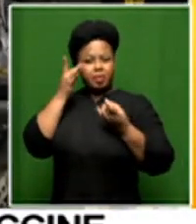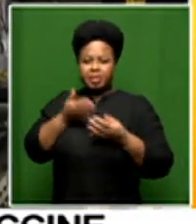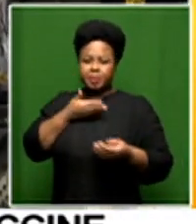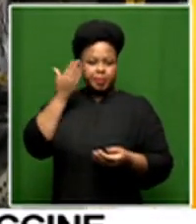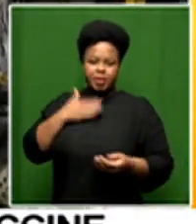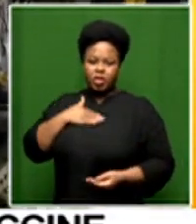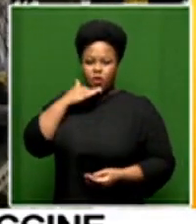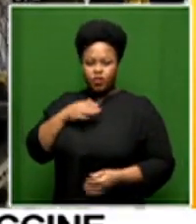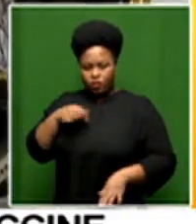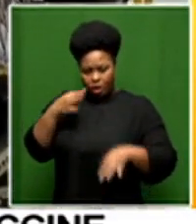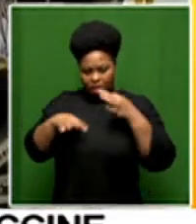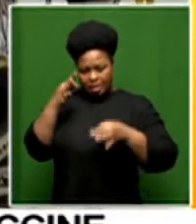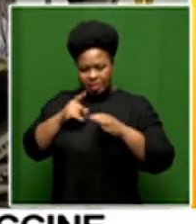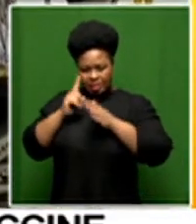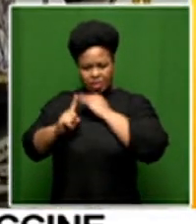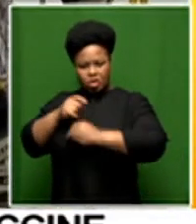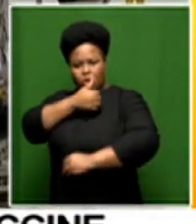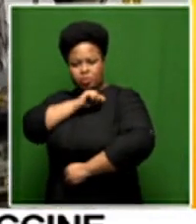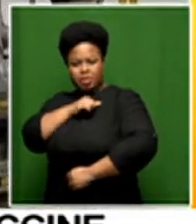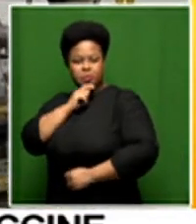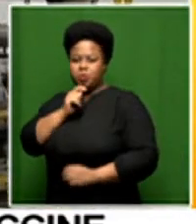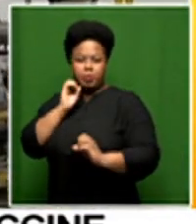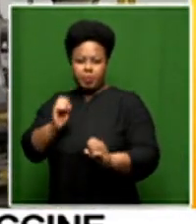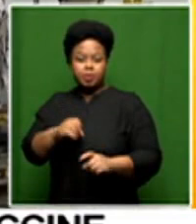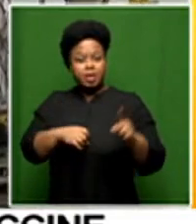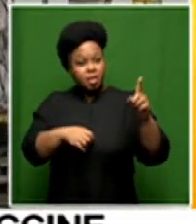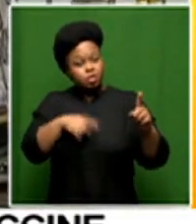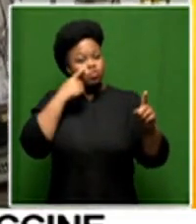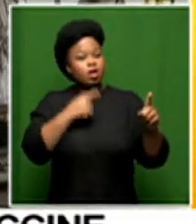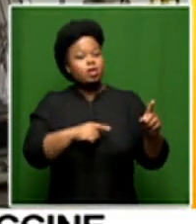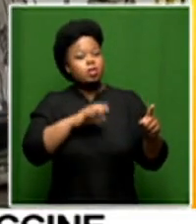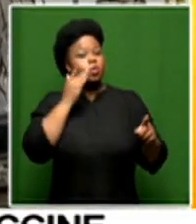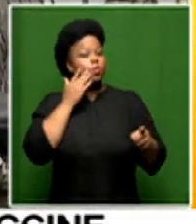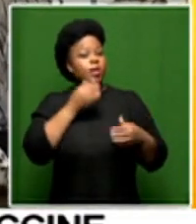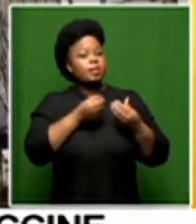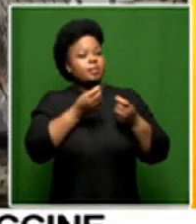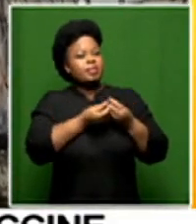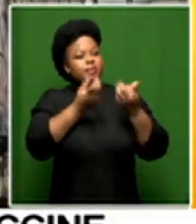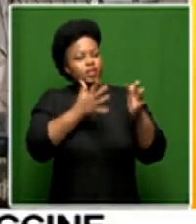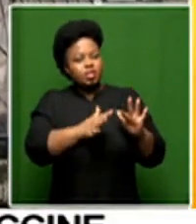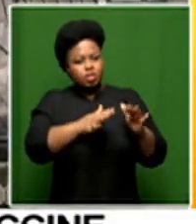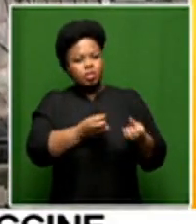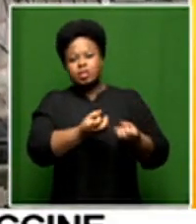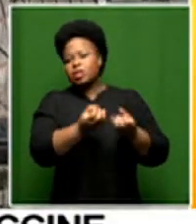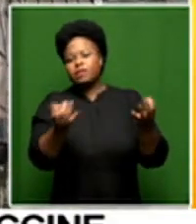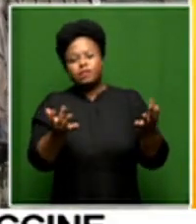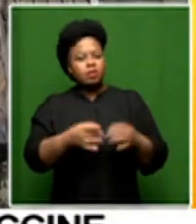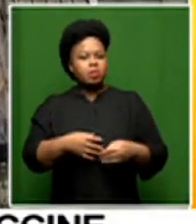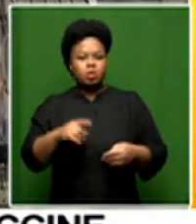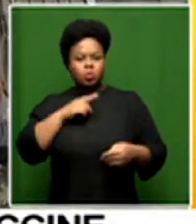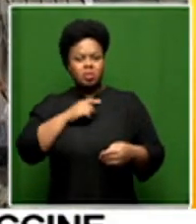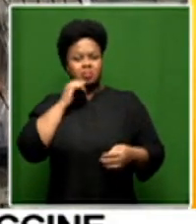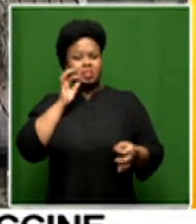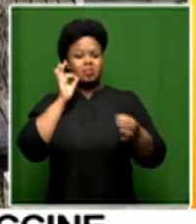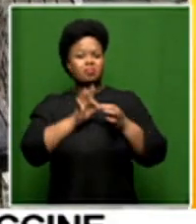or clinical analysis, because Russia, after having produced this, it rolled it out, not subjecting it